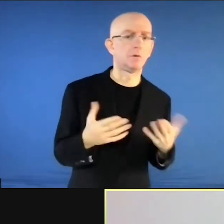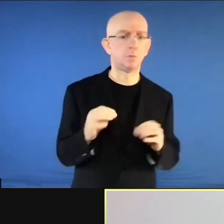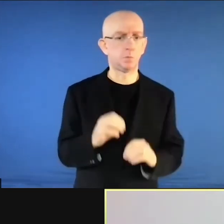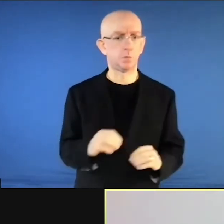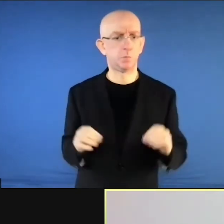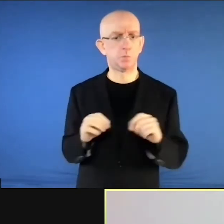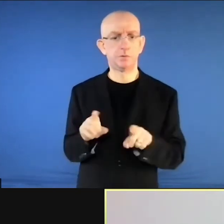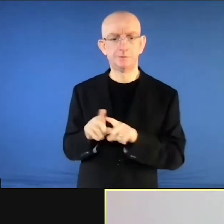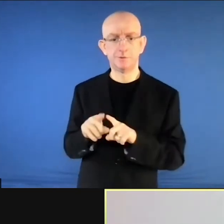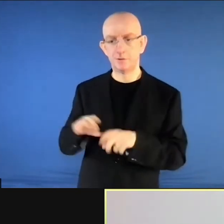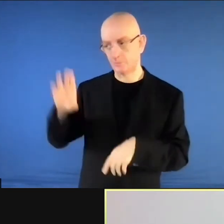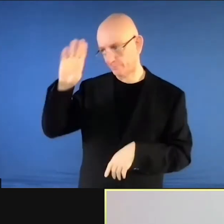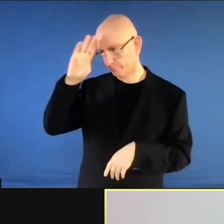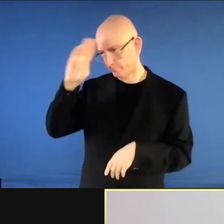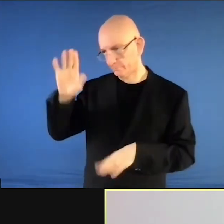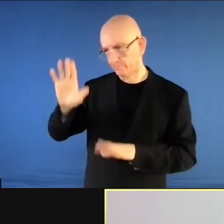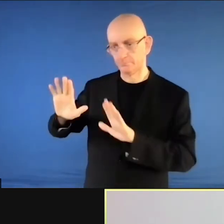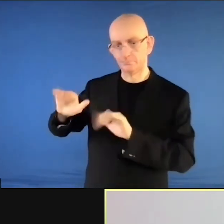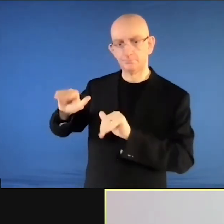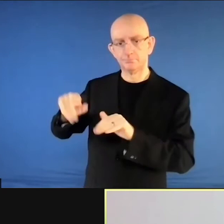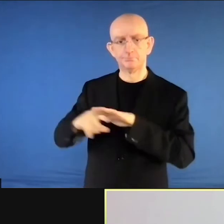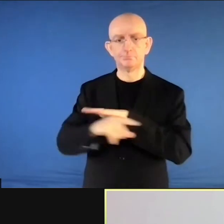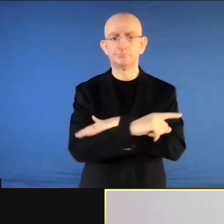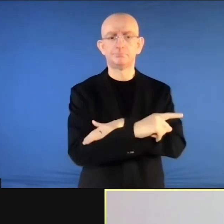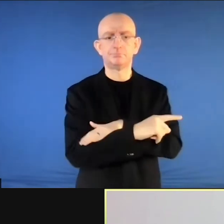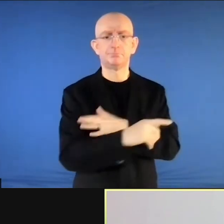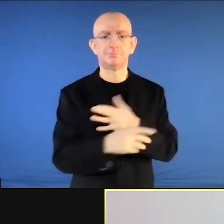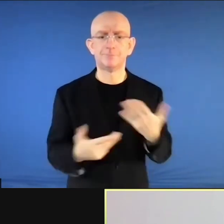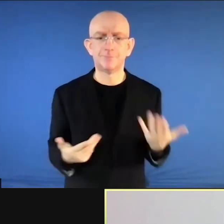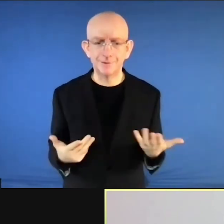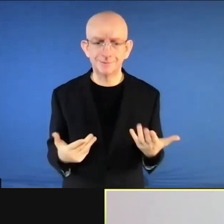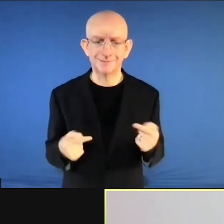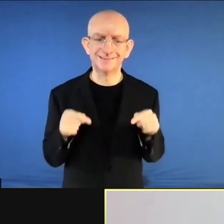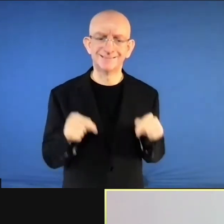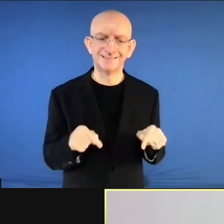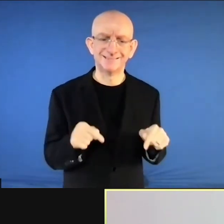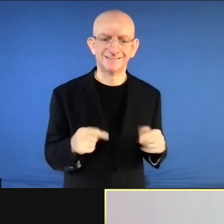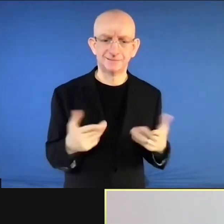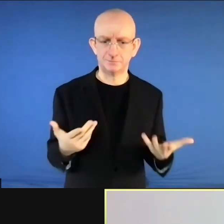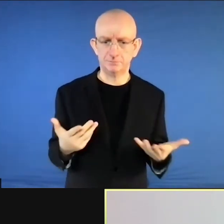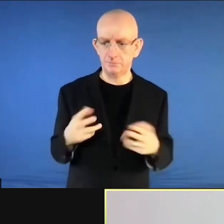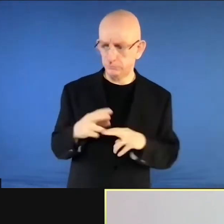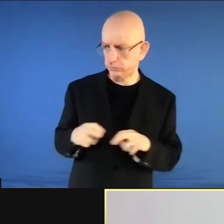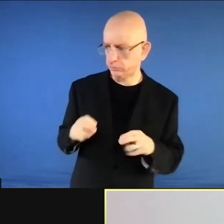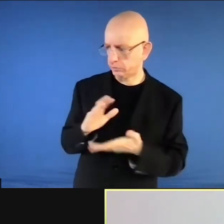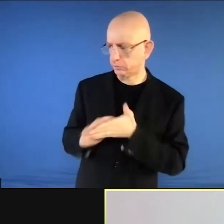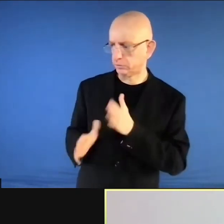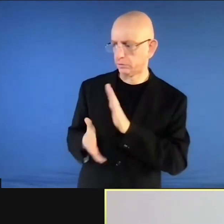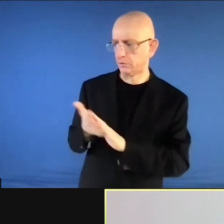done. So if I can remember very well, there are